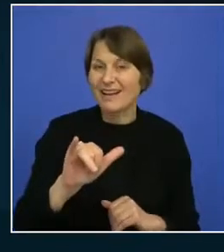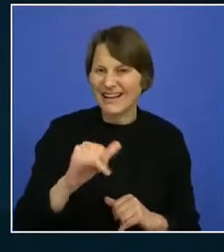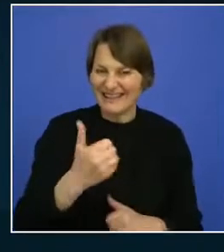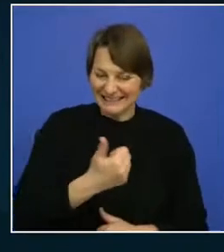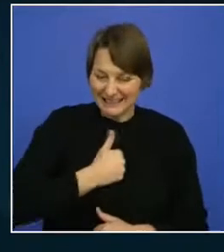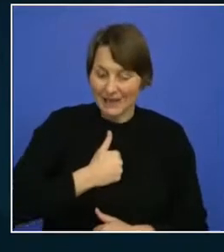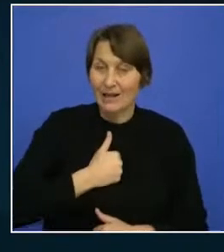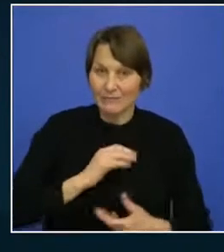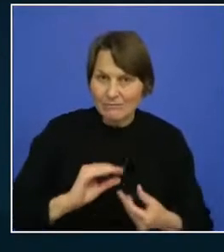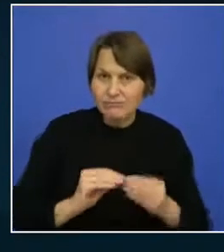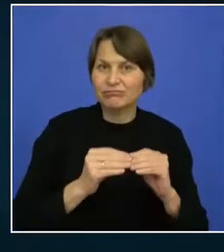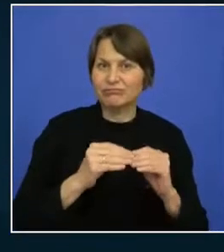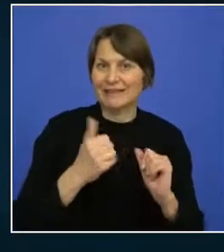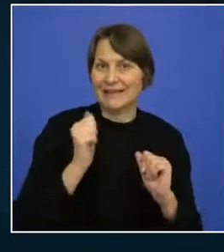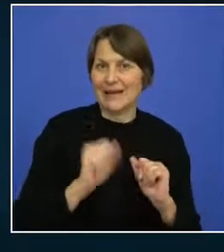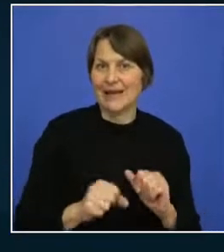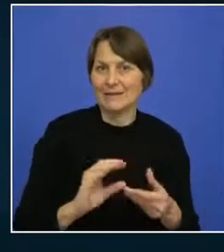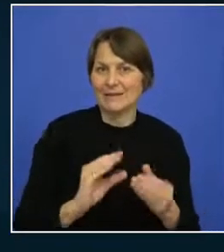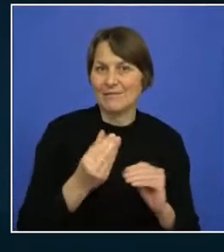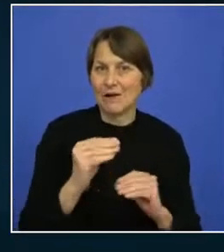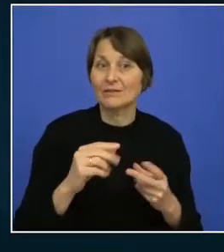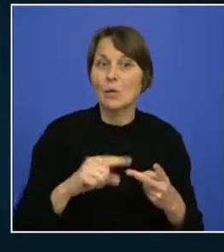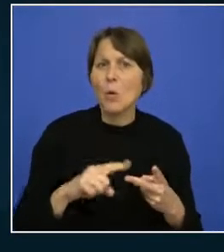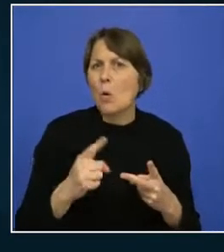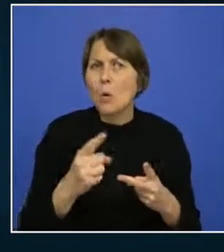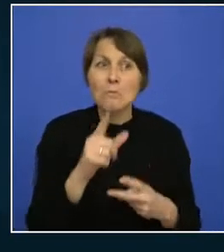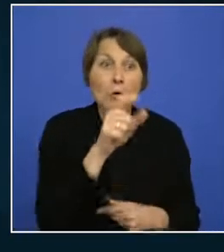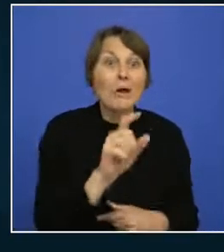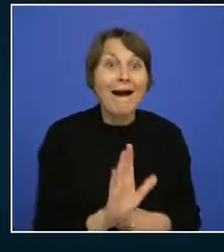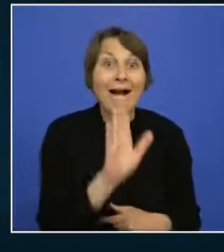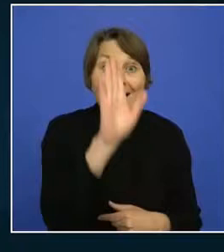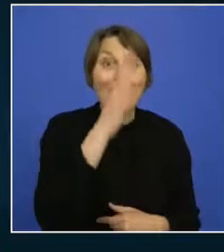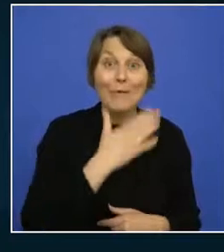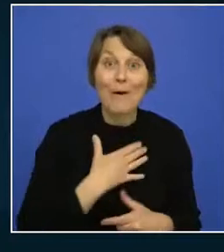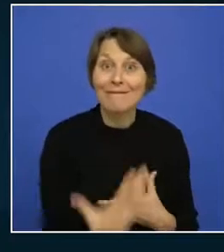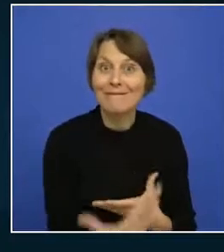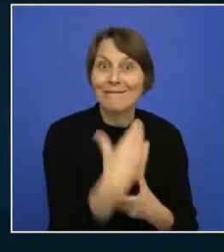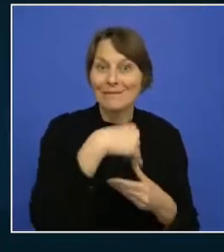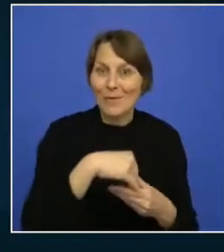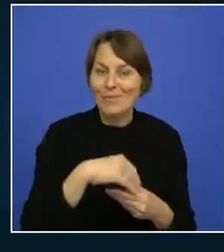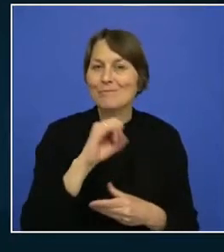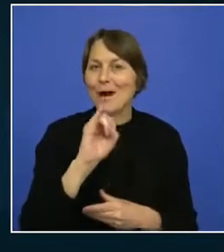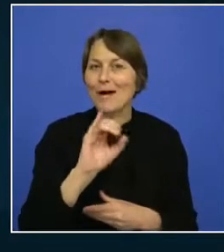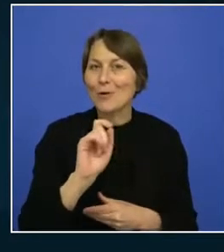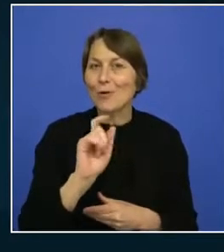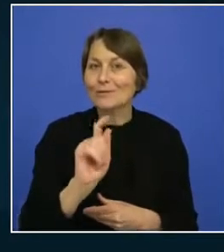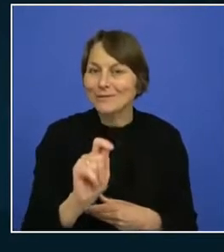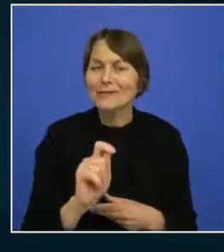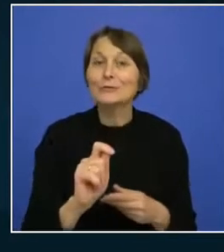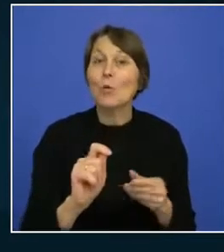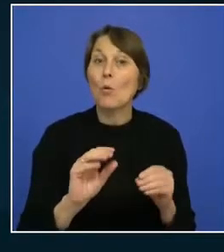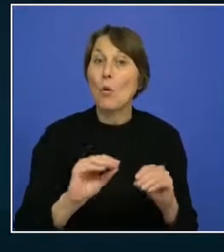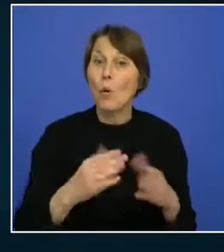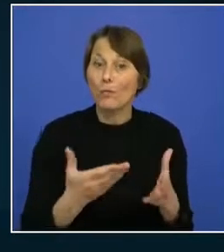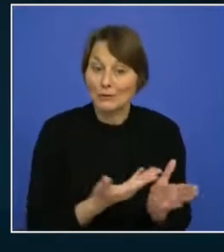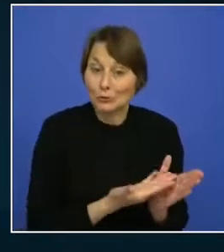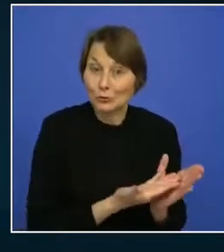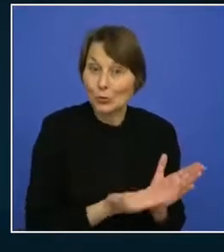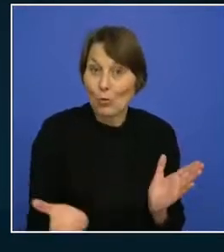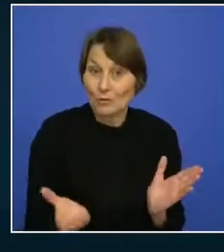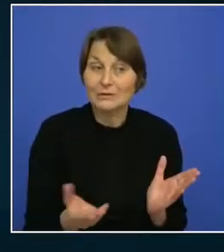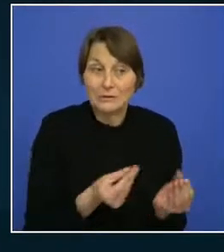with IoT or just expand on it. And it also opened it up to the open source community and developers